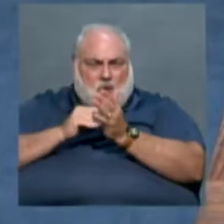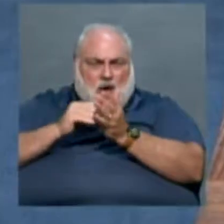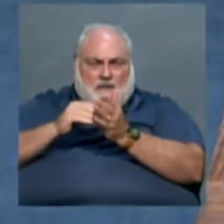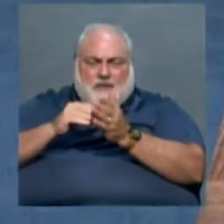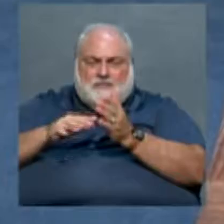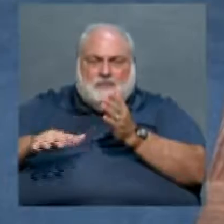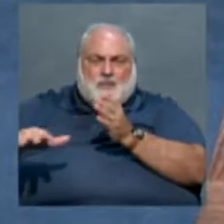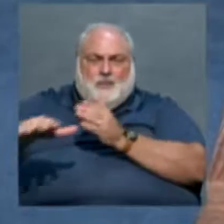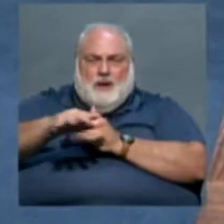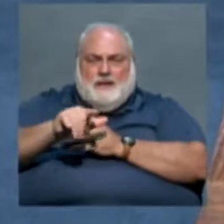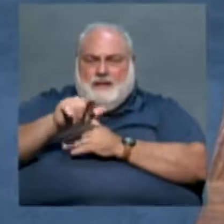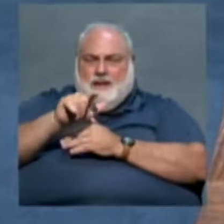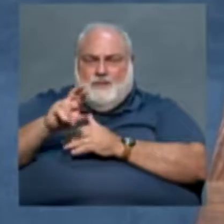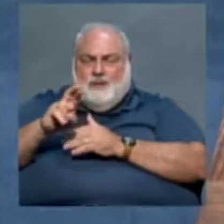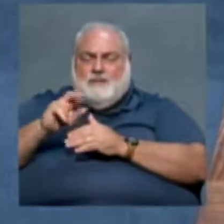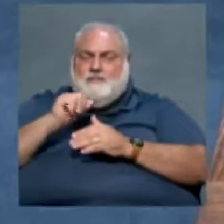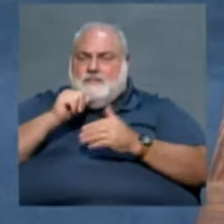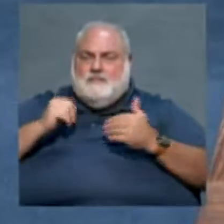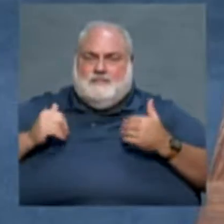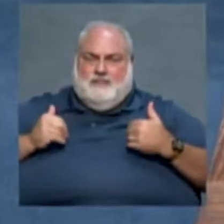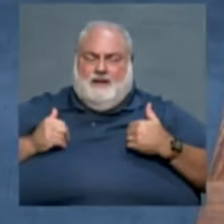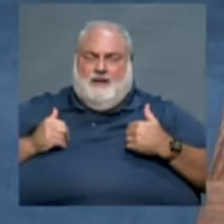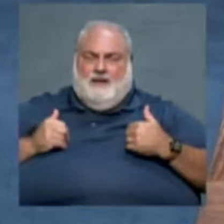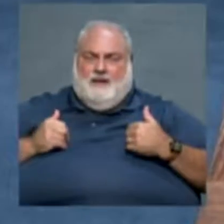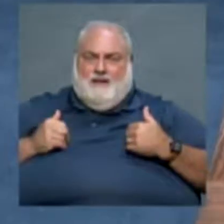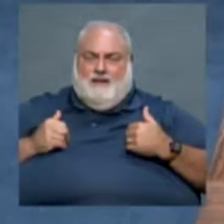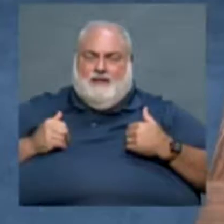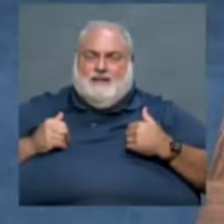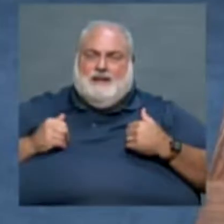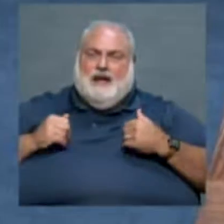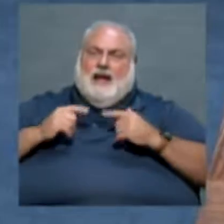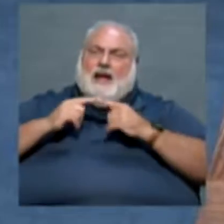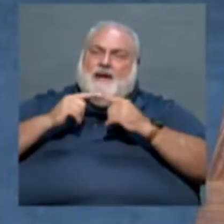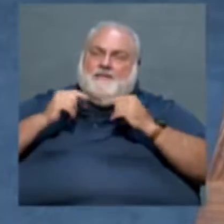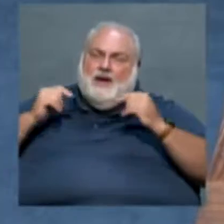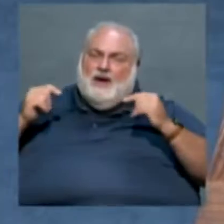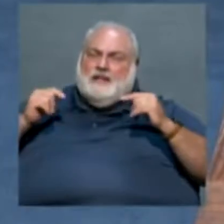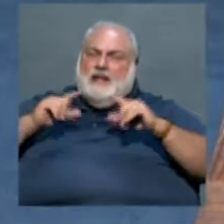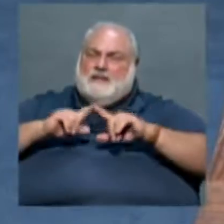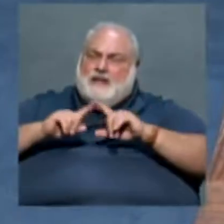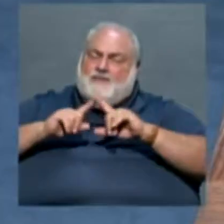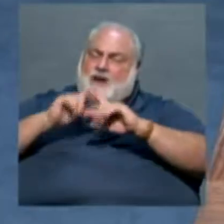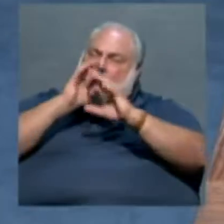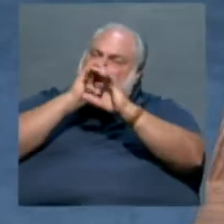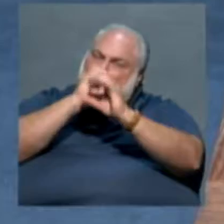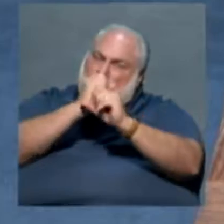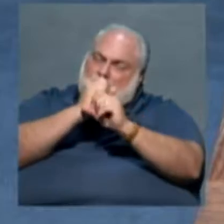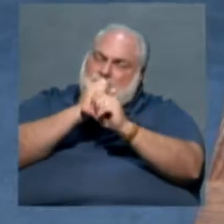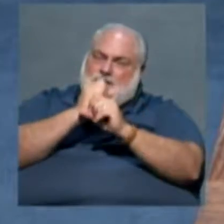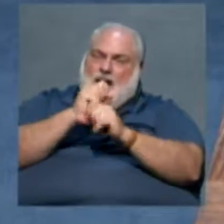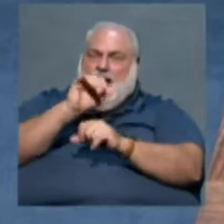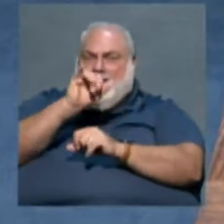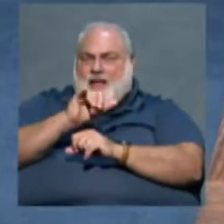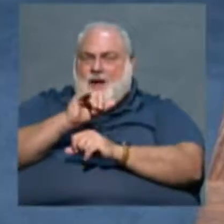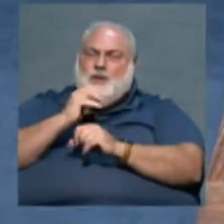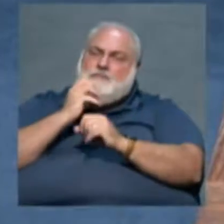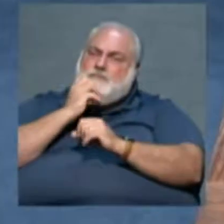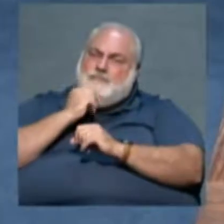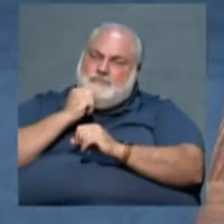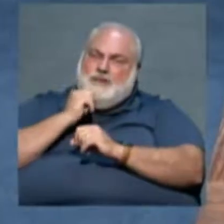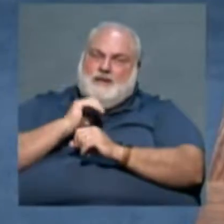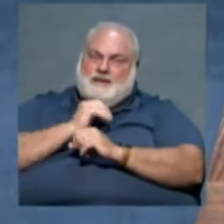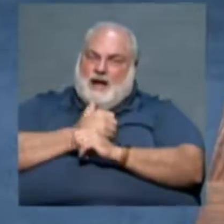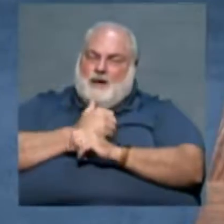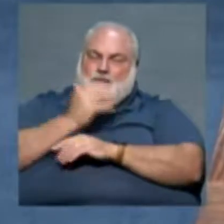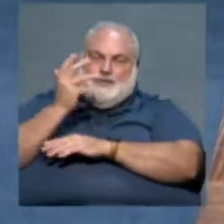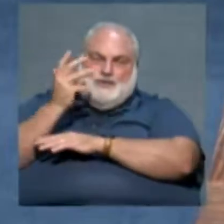and we don't have a lot of different attractions in the neighborhood. So that's one of the things that we really hold dear, are